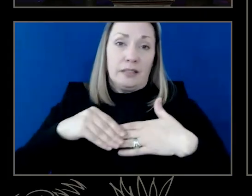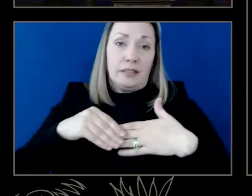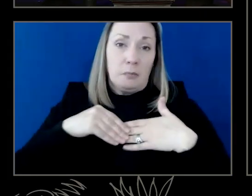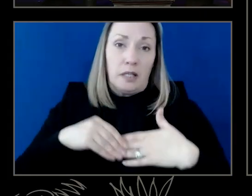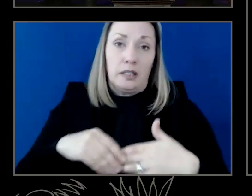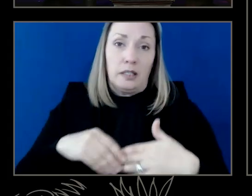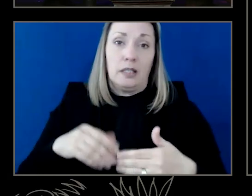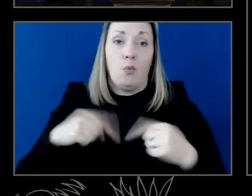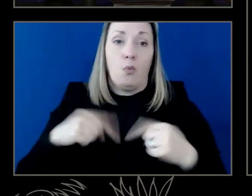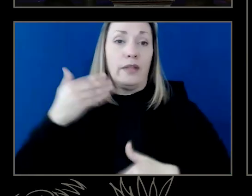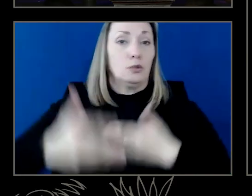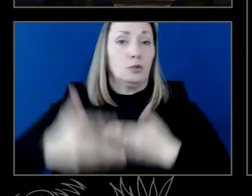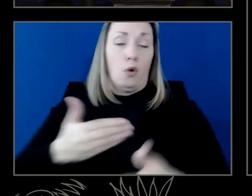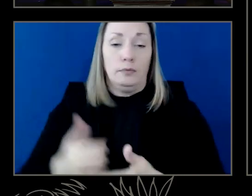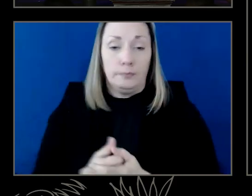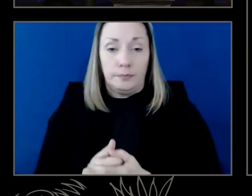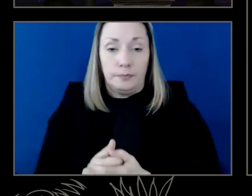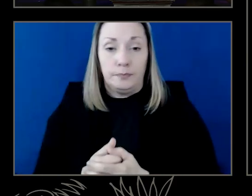grow.